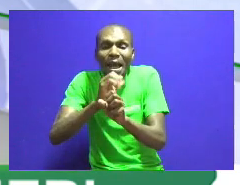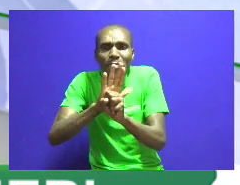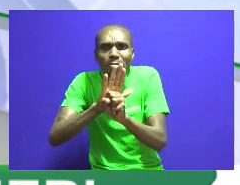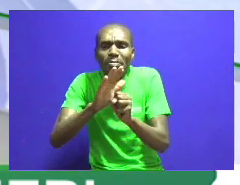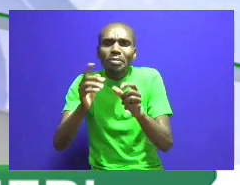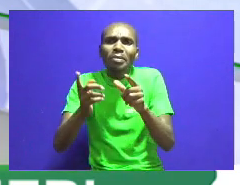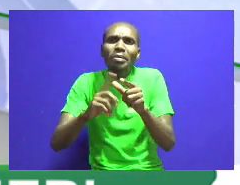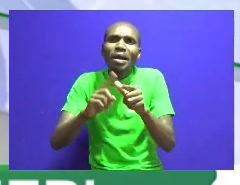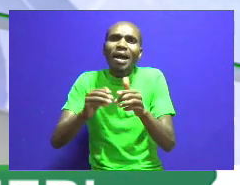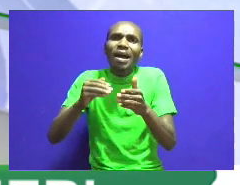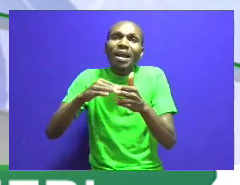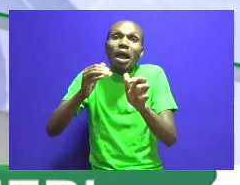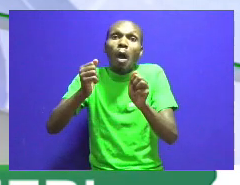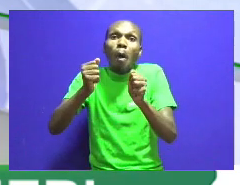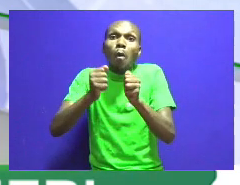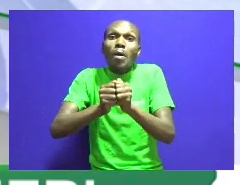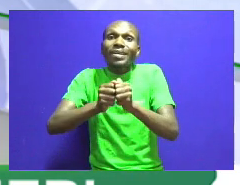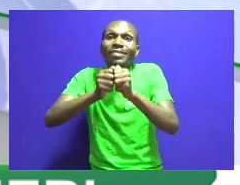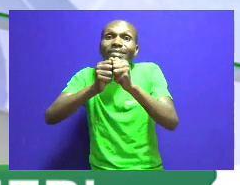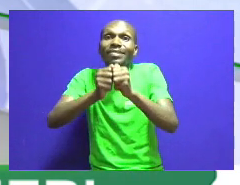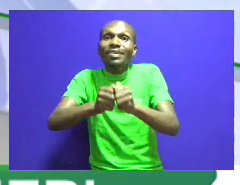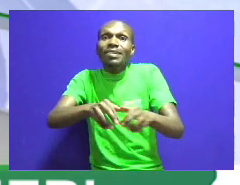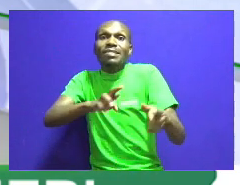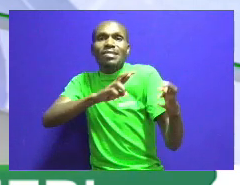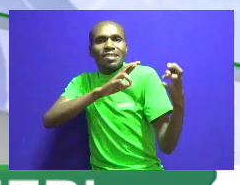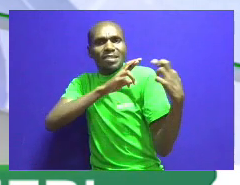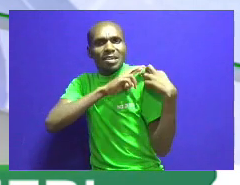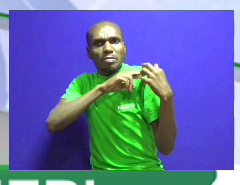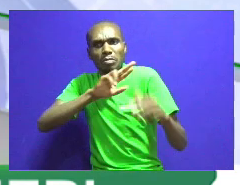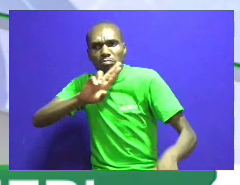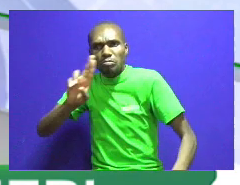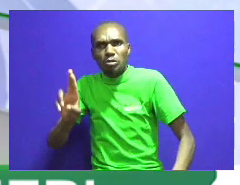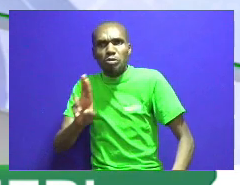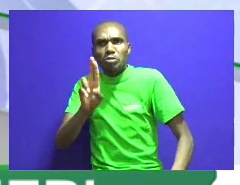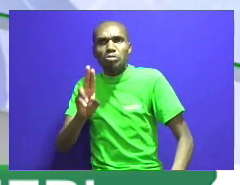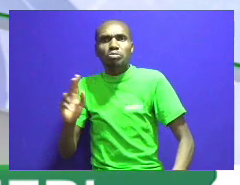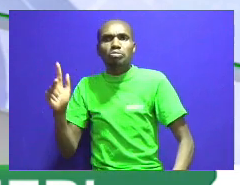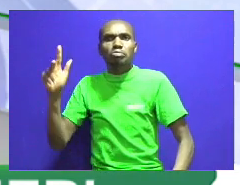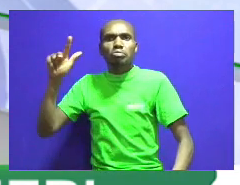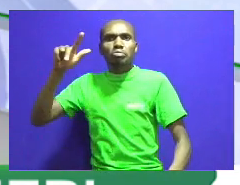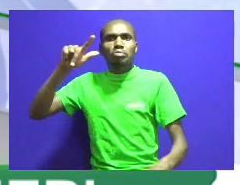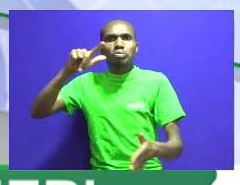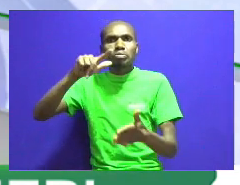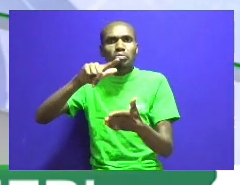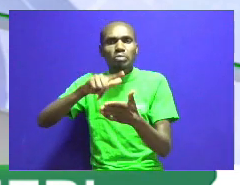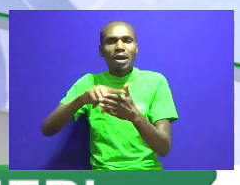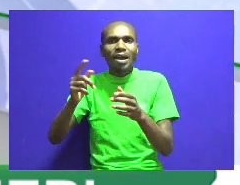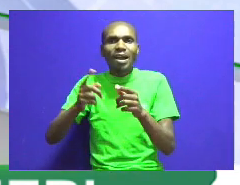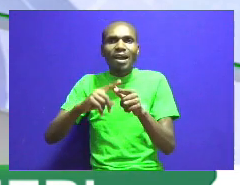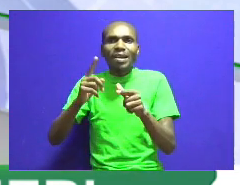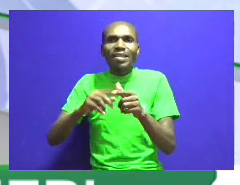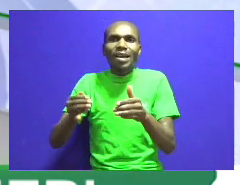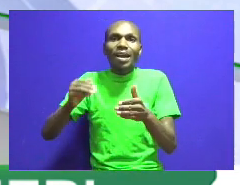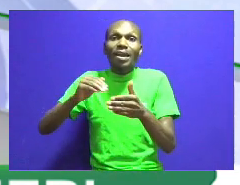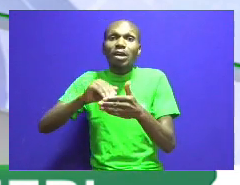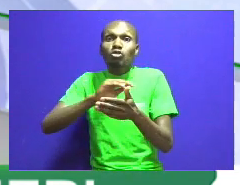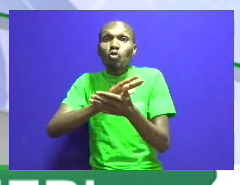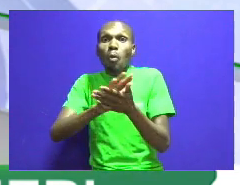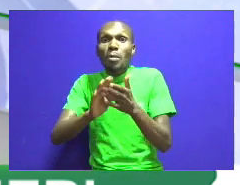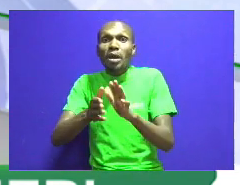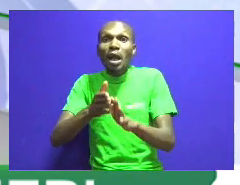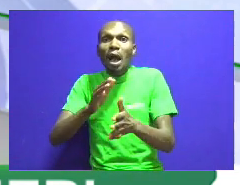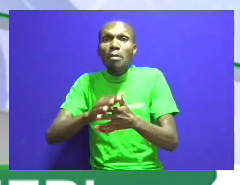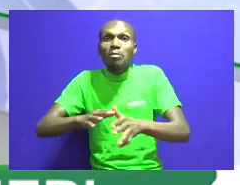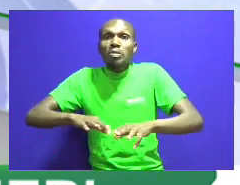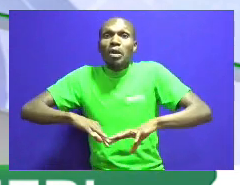kolekana anenmono asobotineliwe bitibe chindege asense mo ya Henry Ogoye abakakobekwa ba